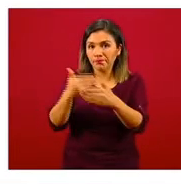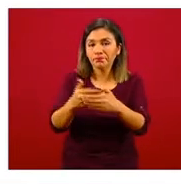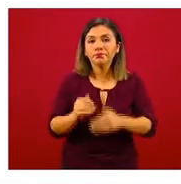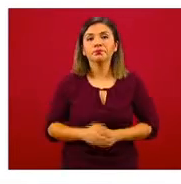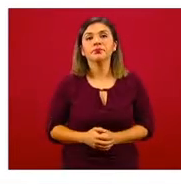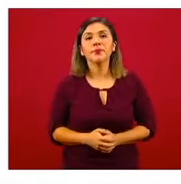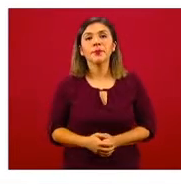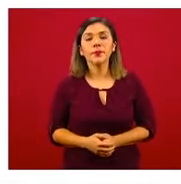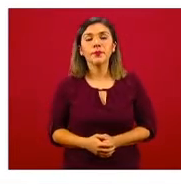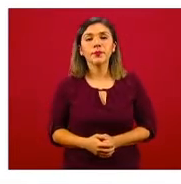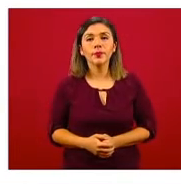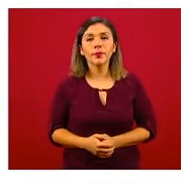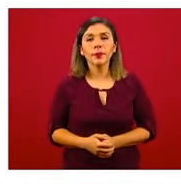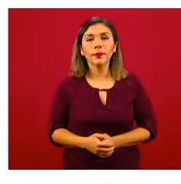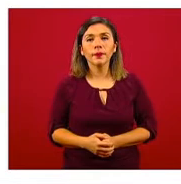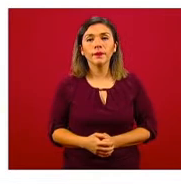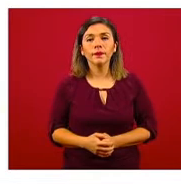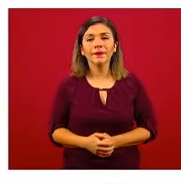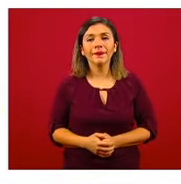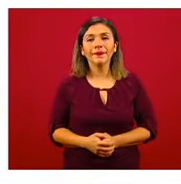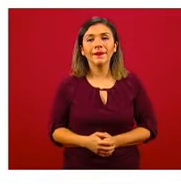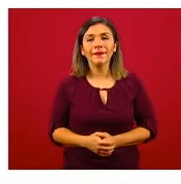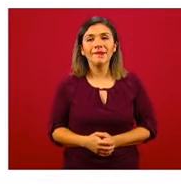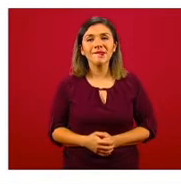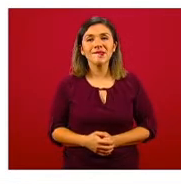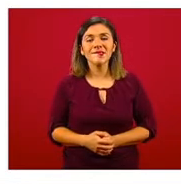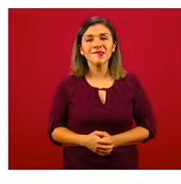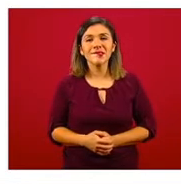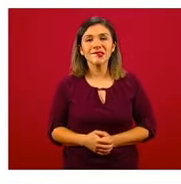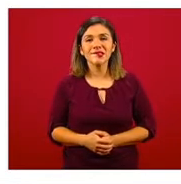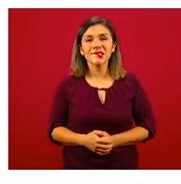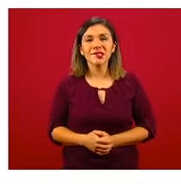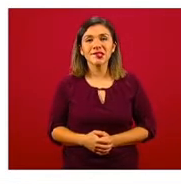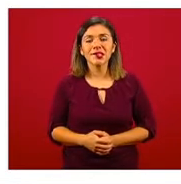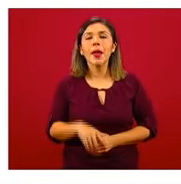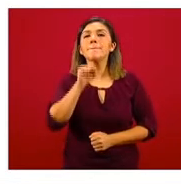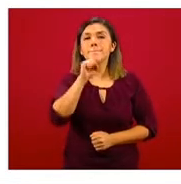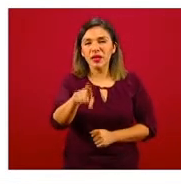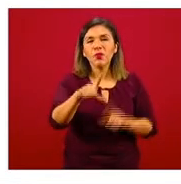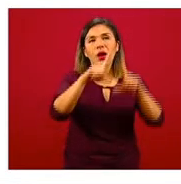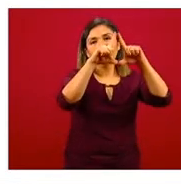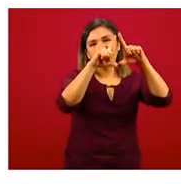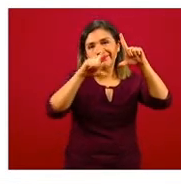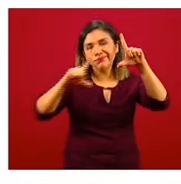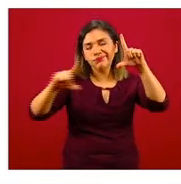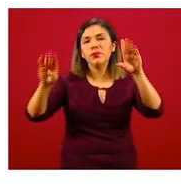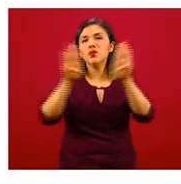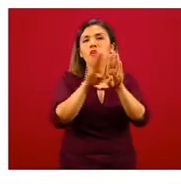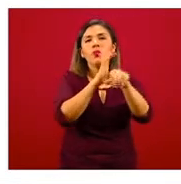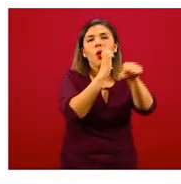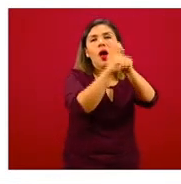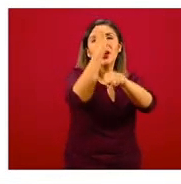And 14,253 are the active confirmed cases. Here you can